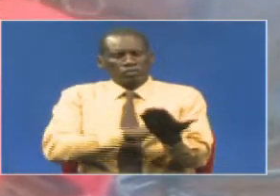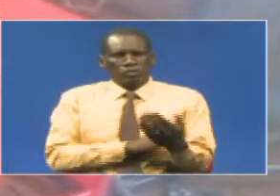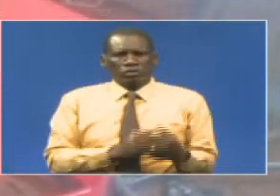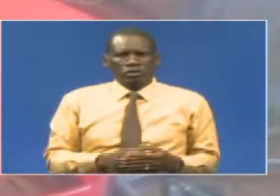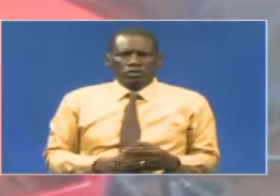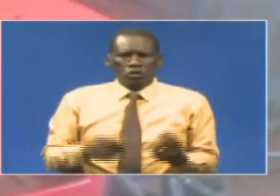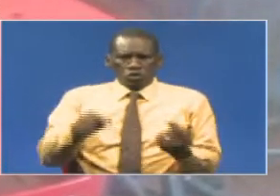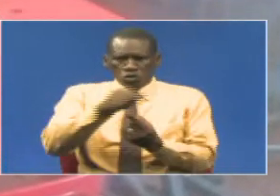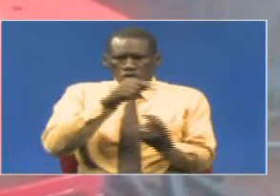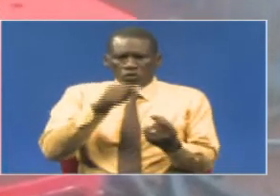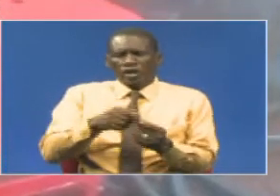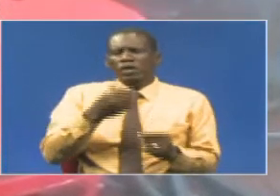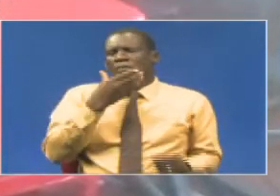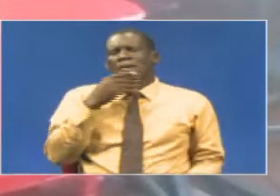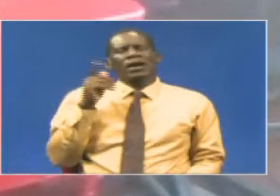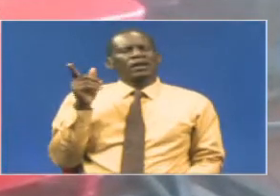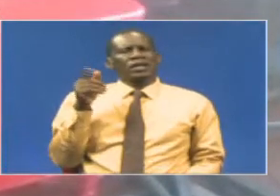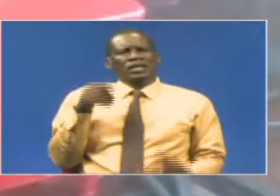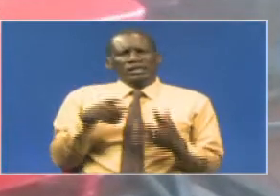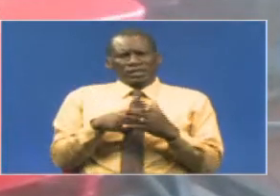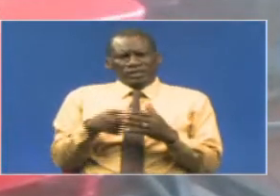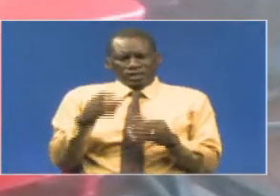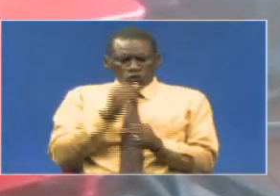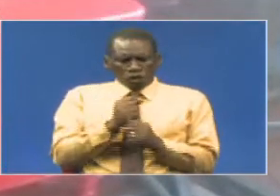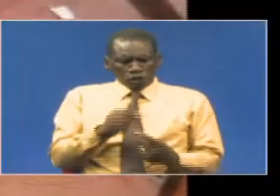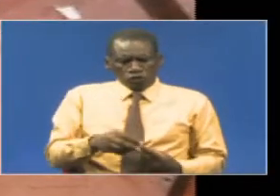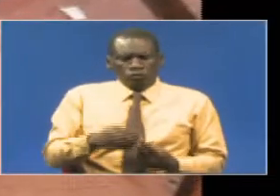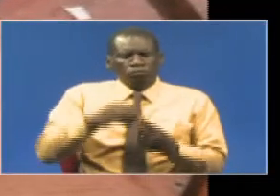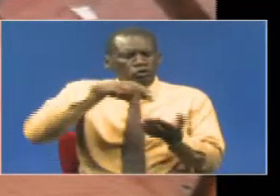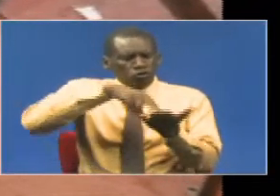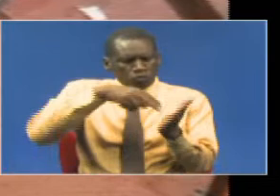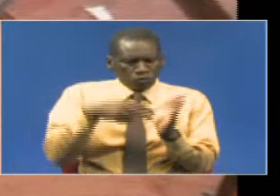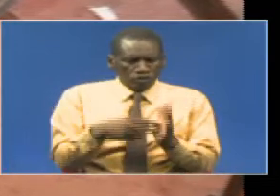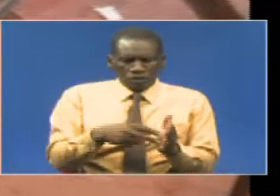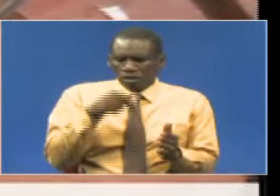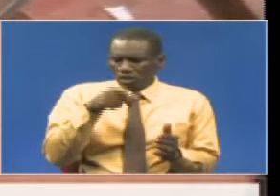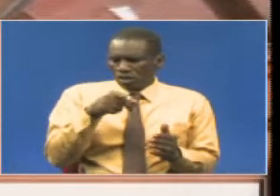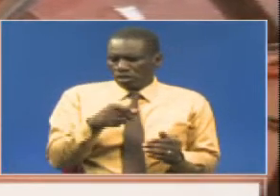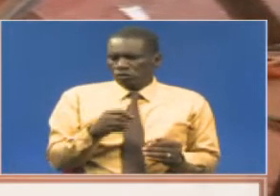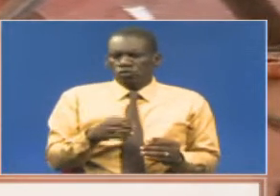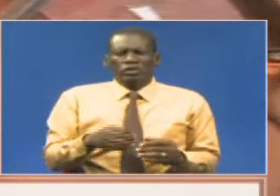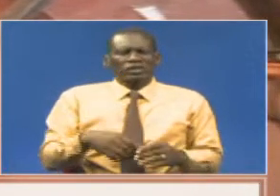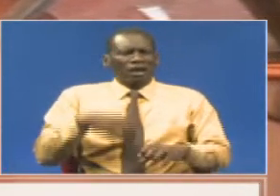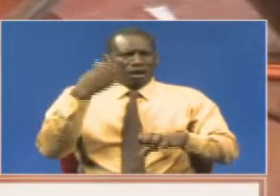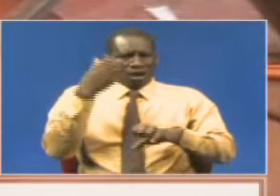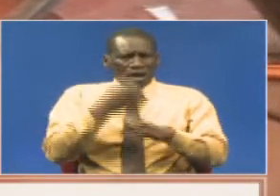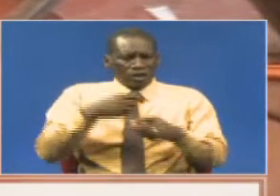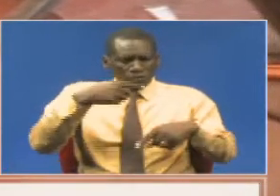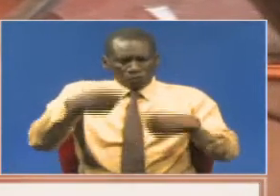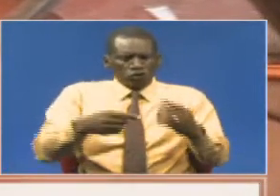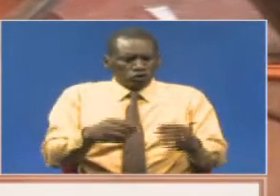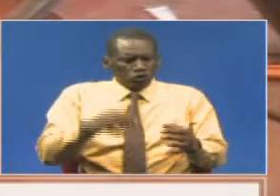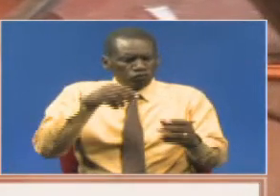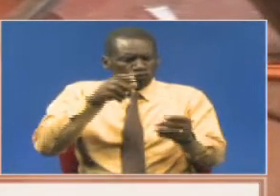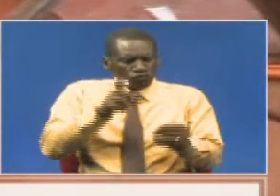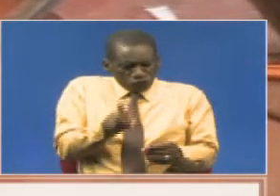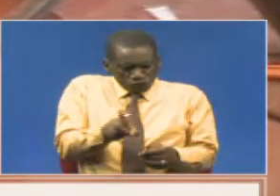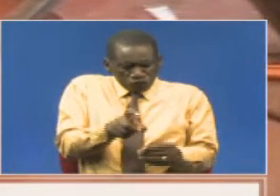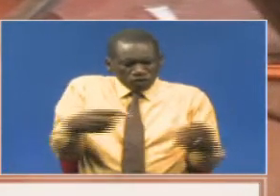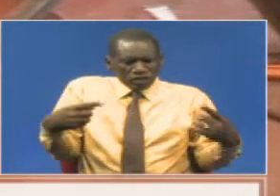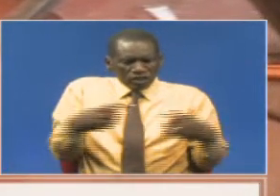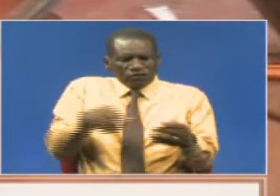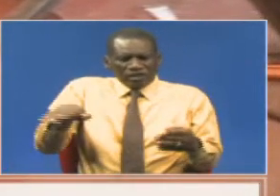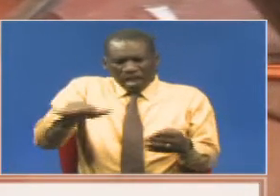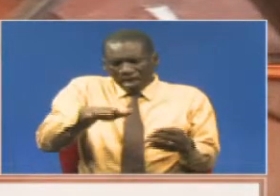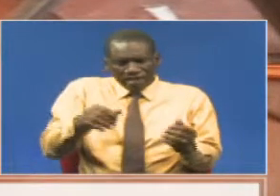When Leonard Ngari began working on his special project, it was a painstaking process of welding different parts together before laying out